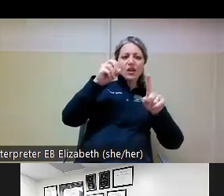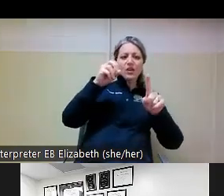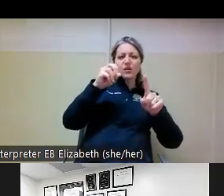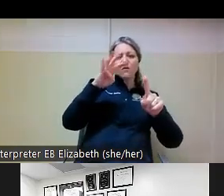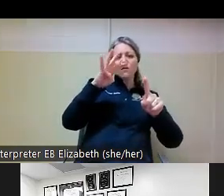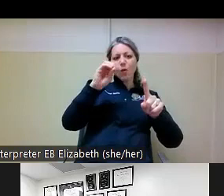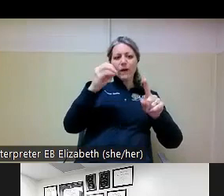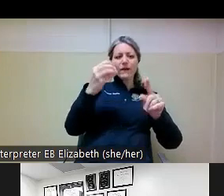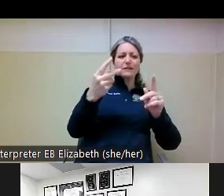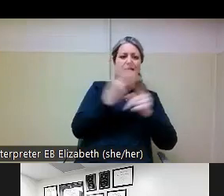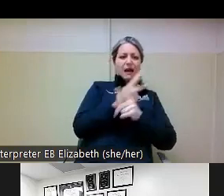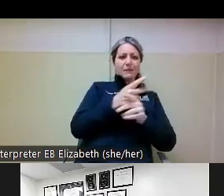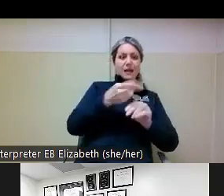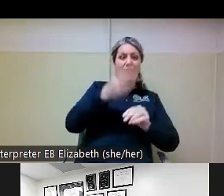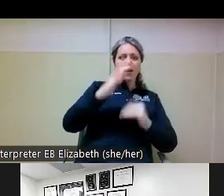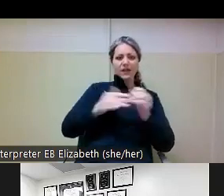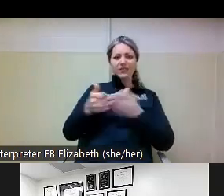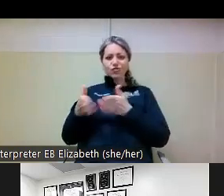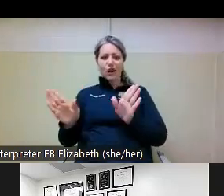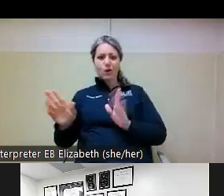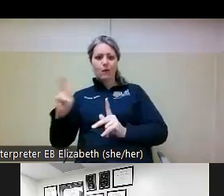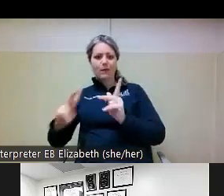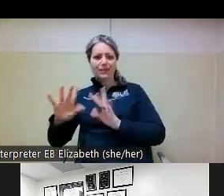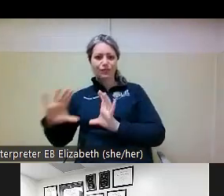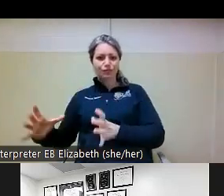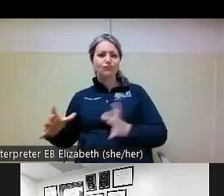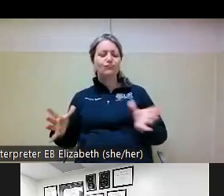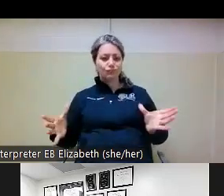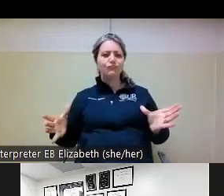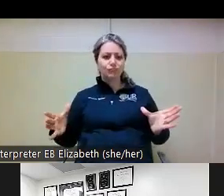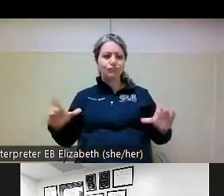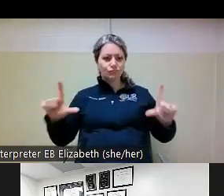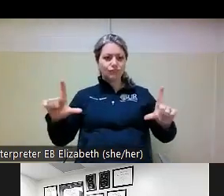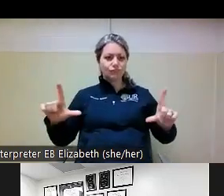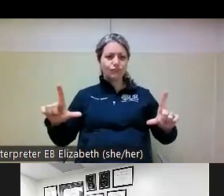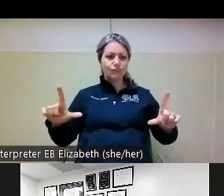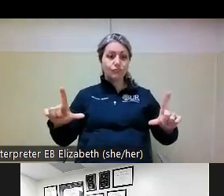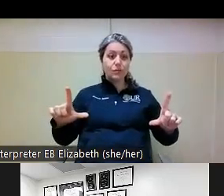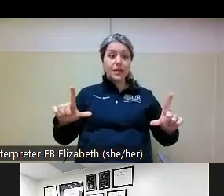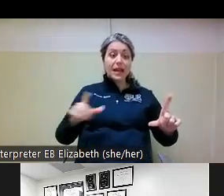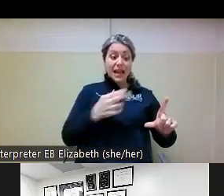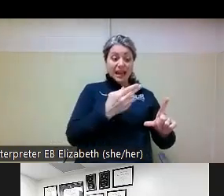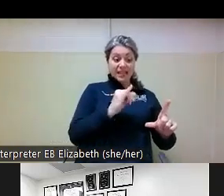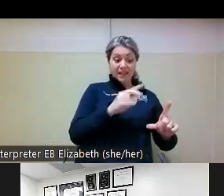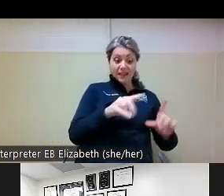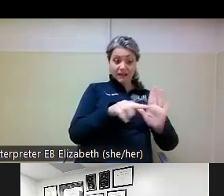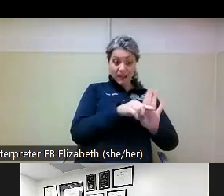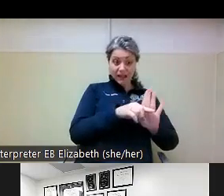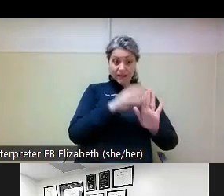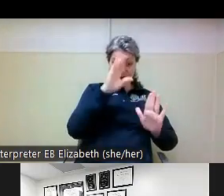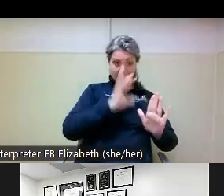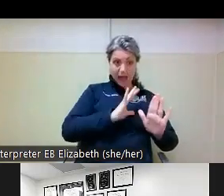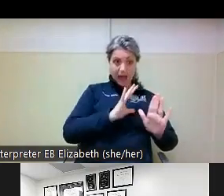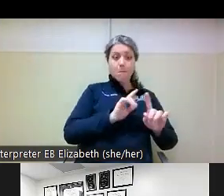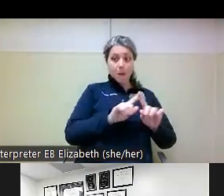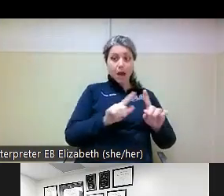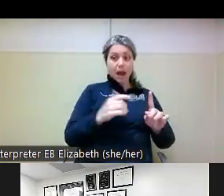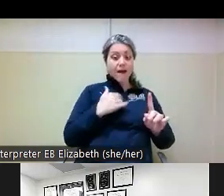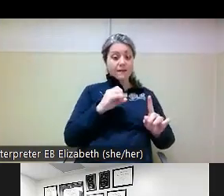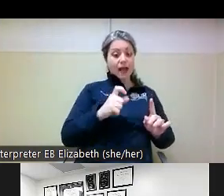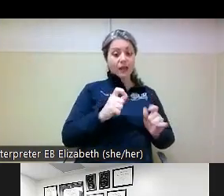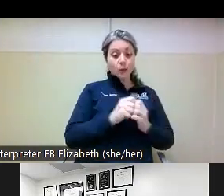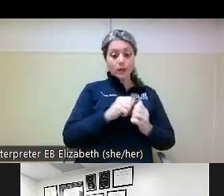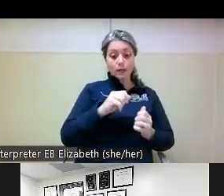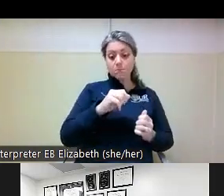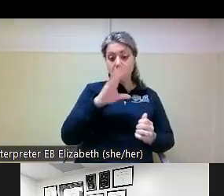times higher than the general population. And for men who are HIV negative, but have sex with men, their